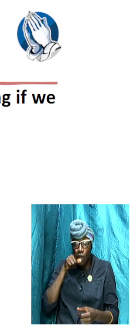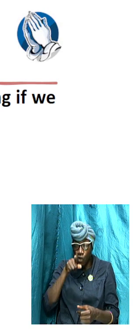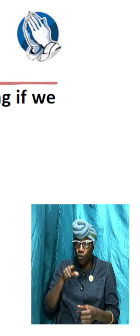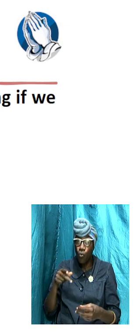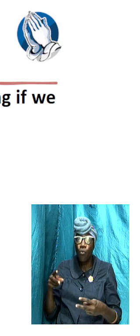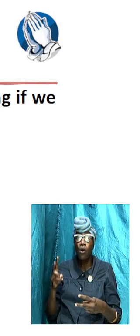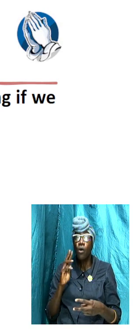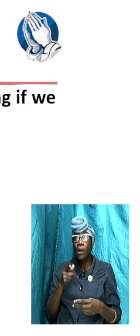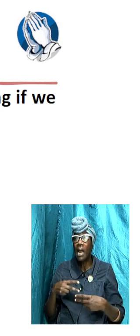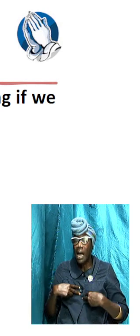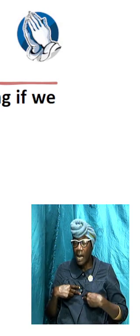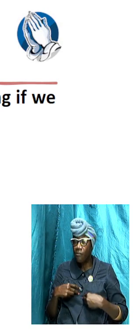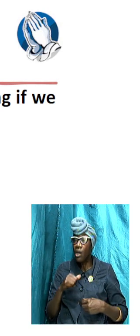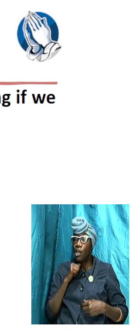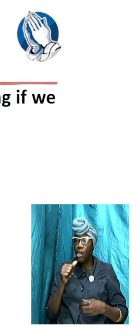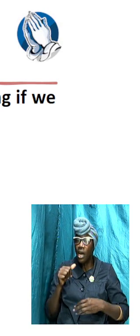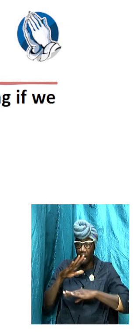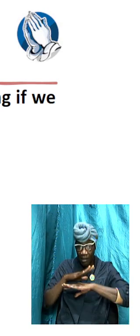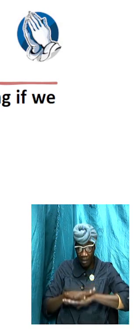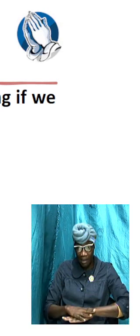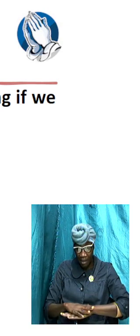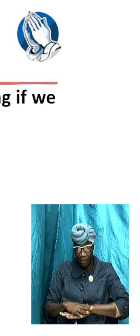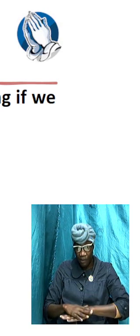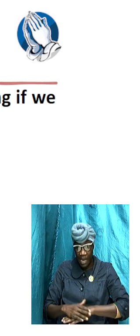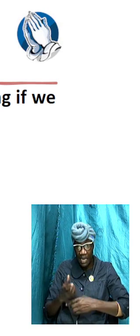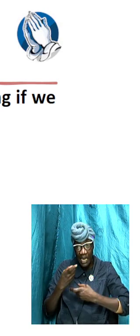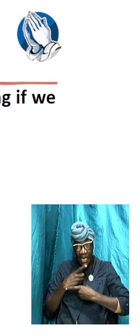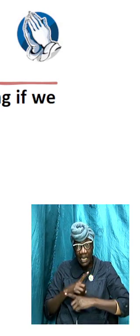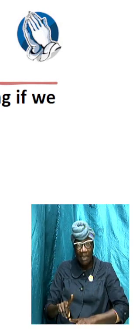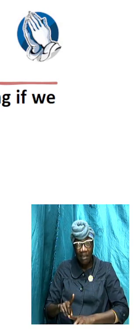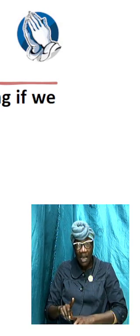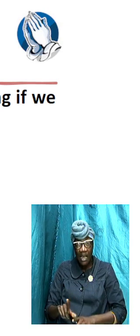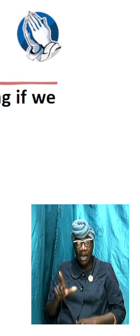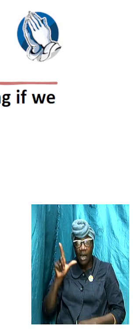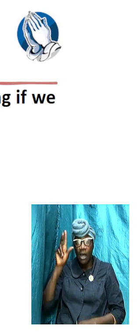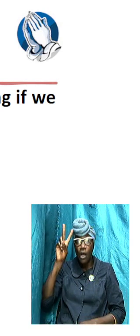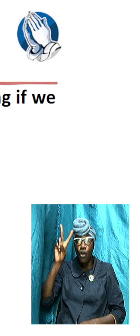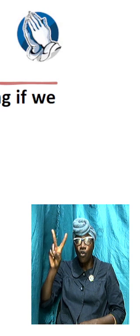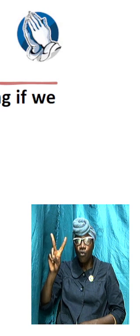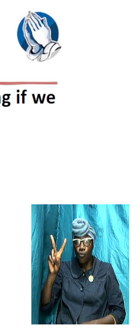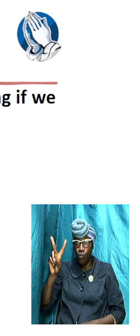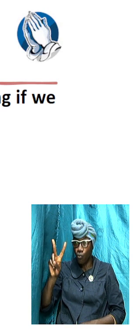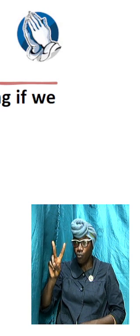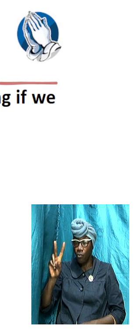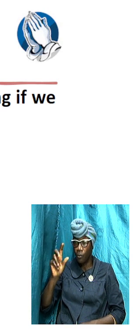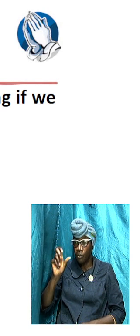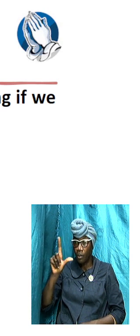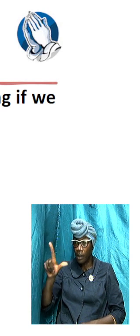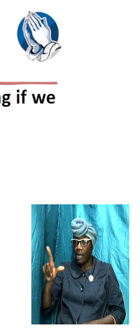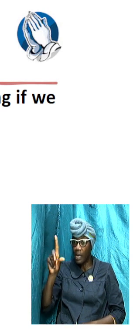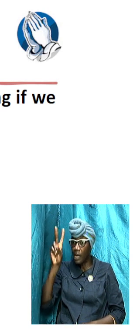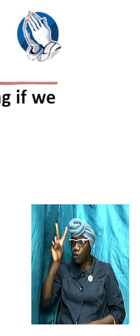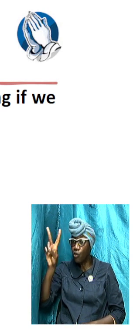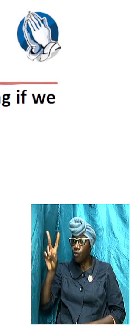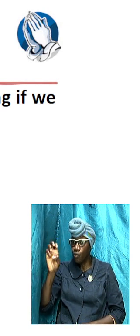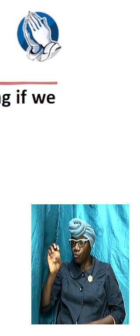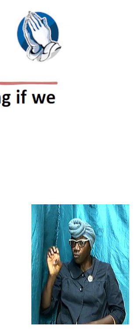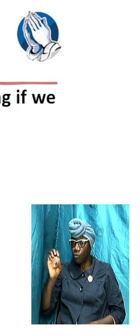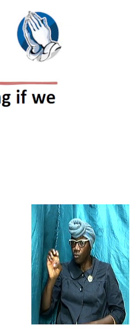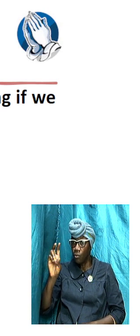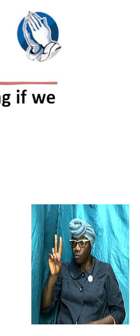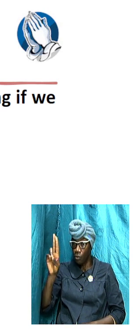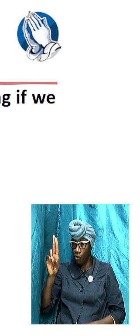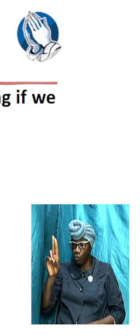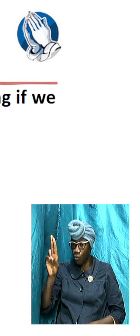unsatisfied desires also. Luke chapter 16, verse 24. And he cried and said, Father Abraham,